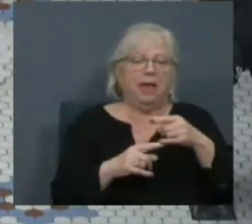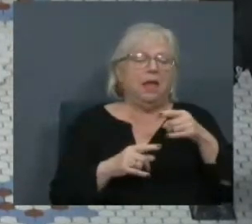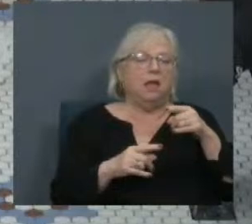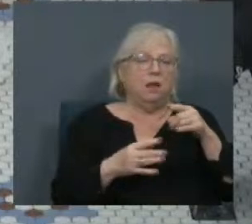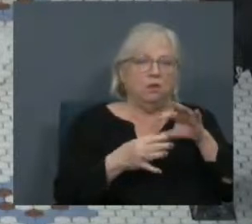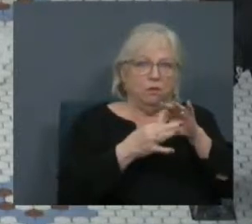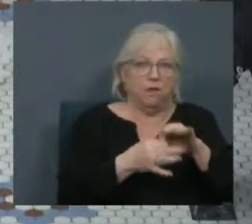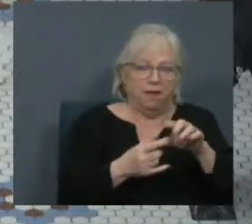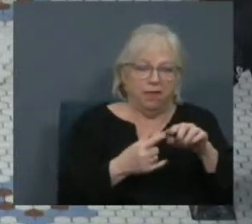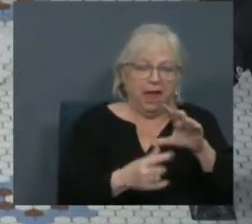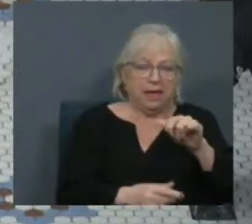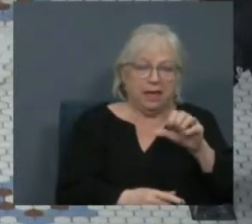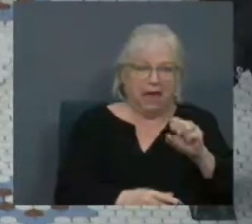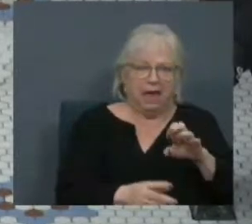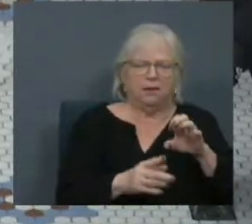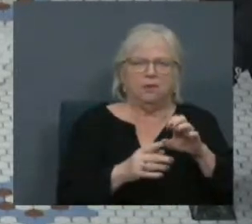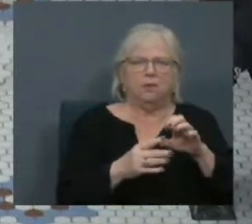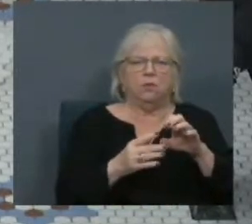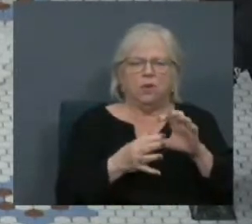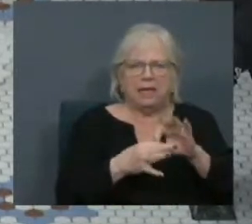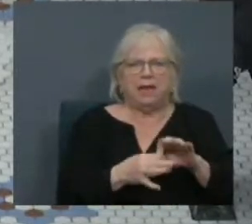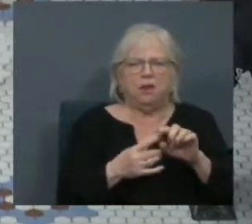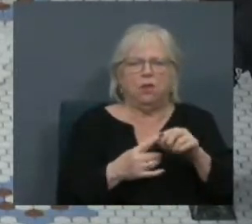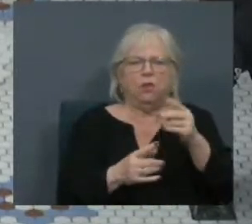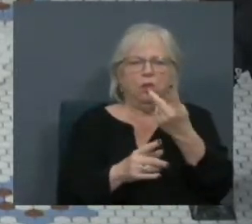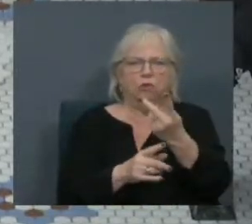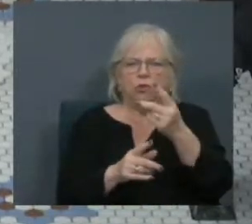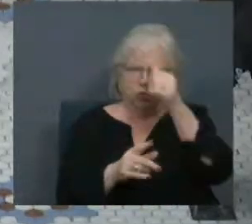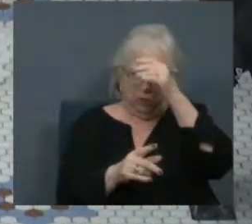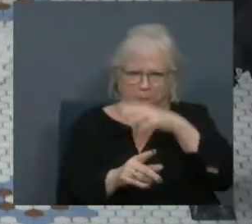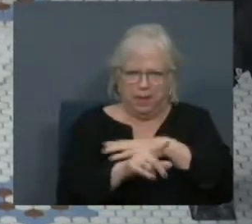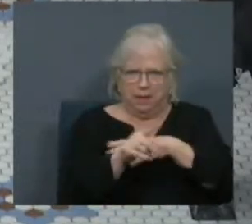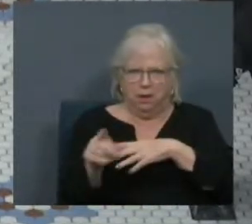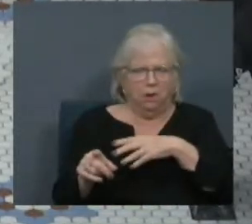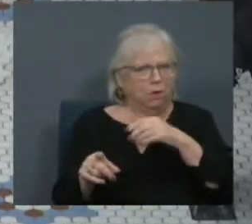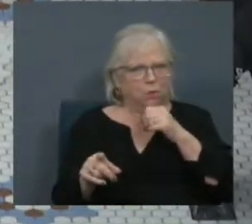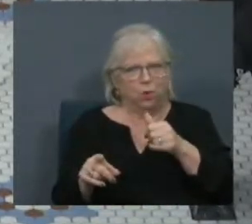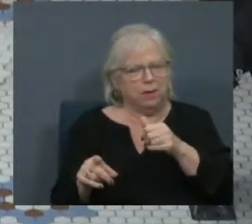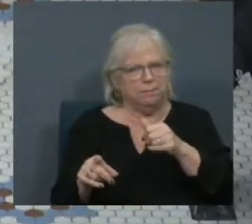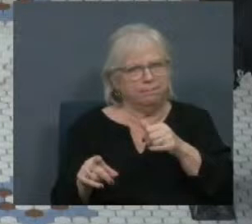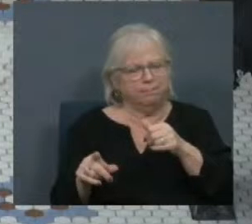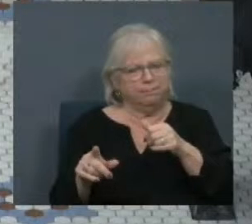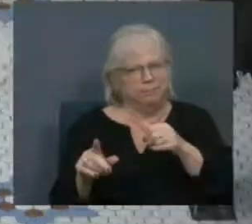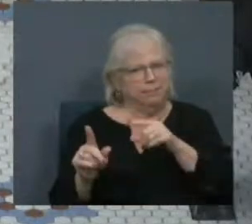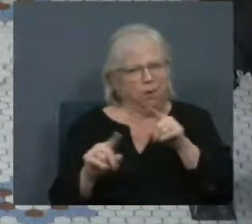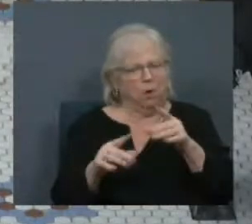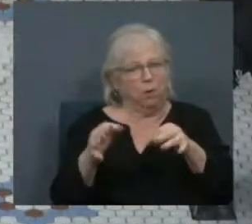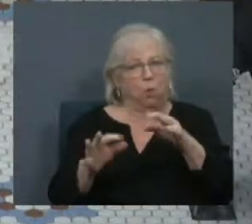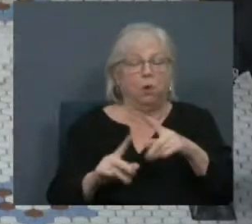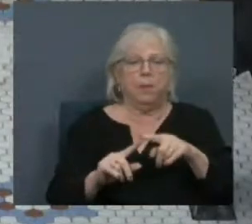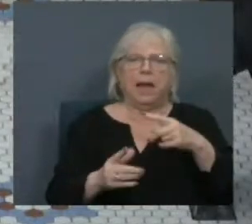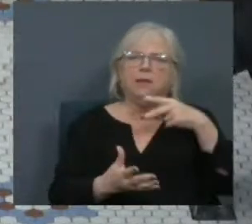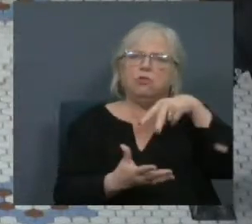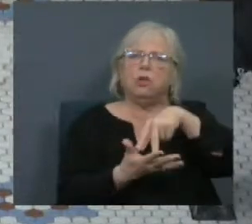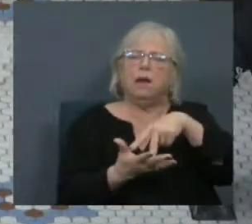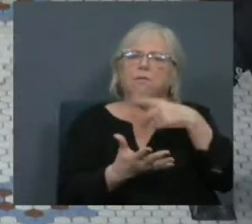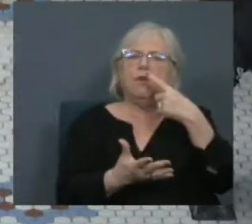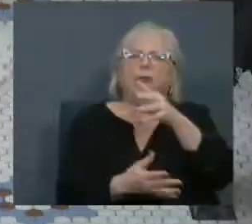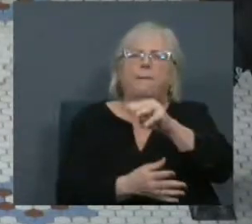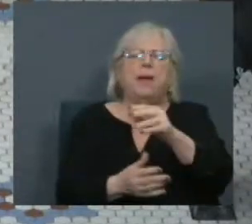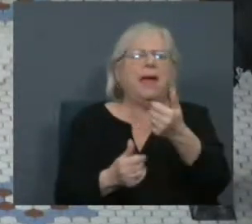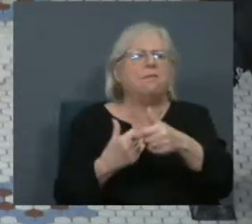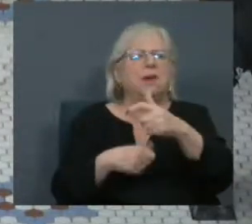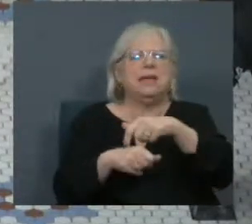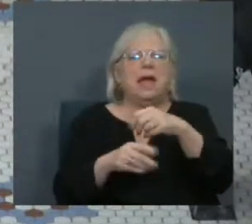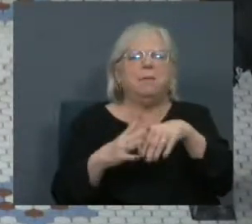that were shot that didn't stand up for themselves. I'm standing here for them. And I stood up for them in court every single